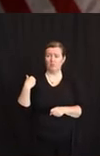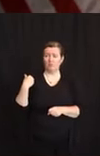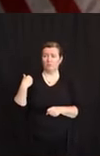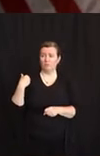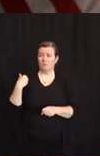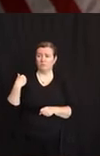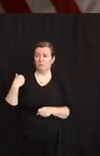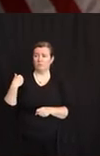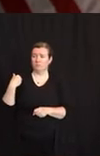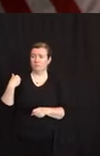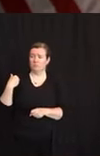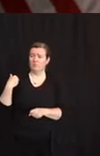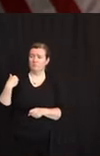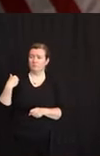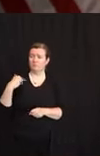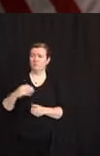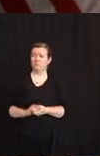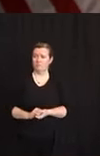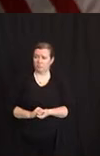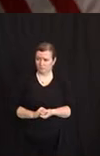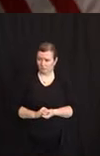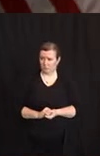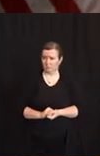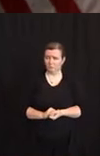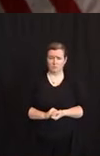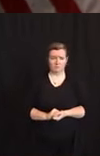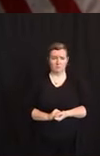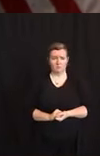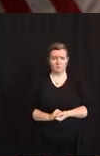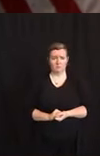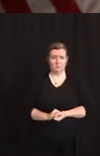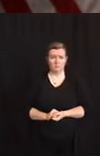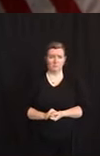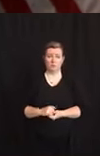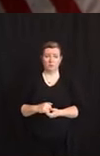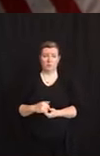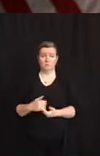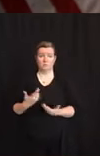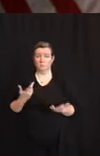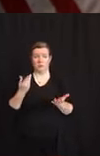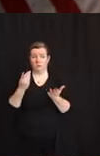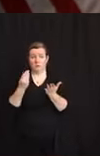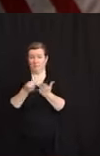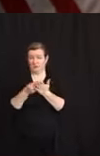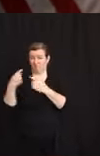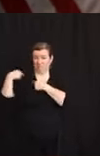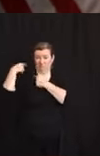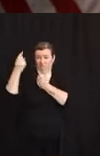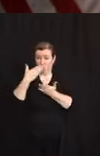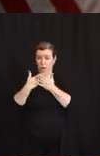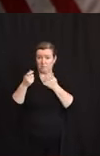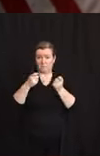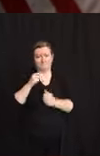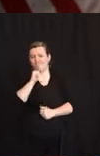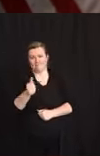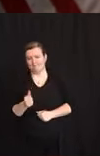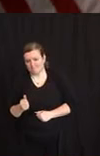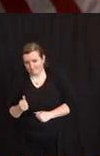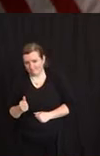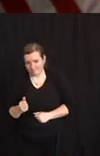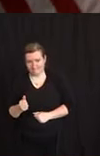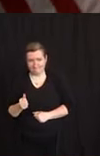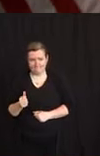aisle, decades of fiscal mismanagement of this state in one form or another. And I would